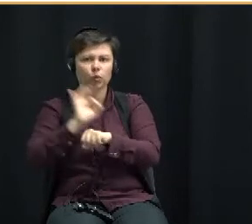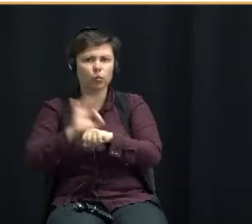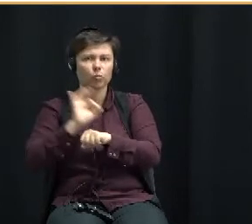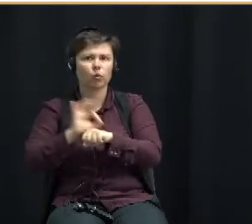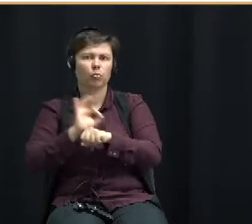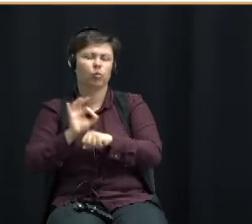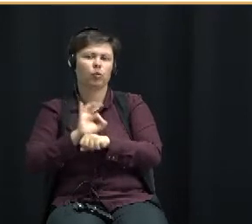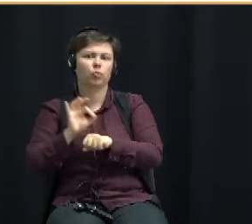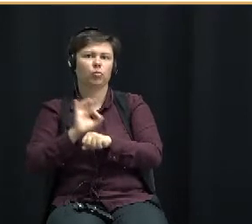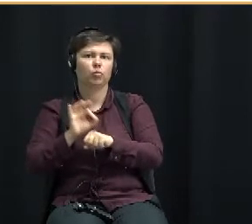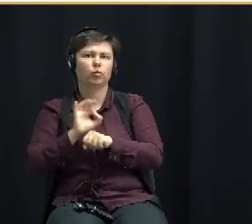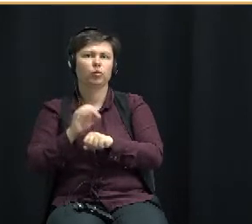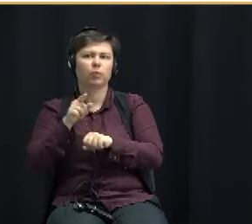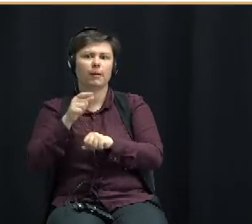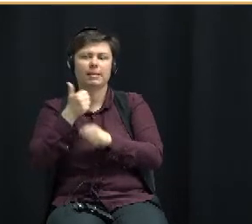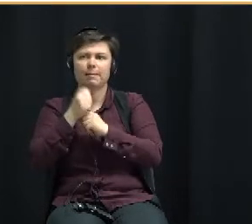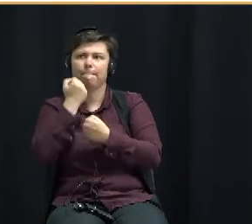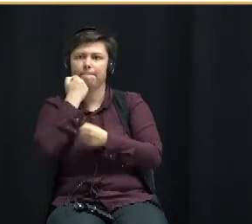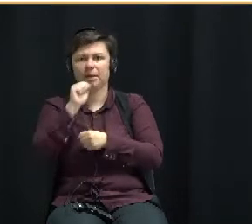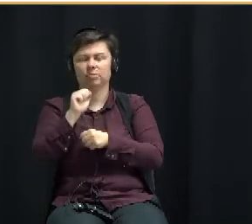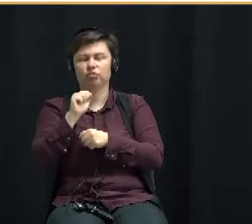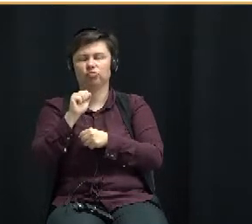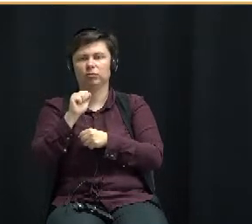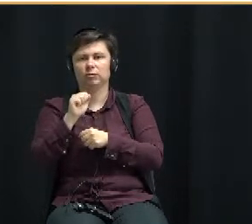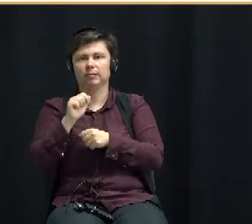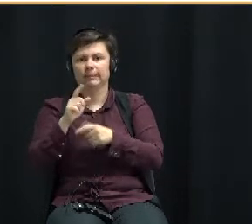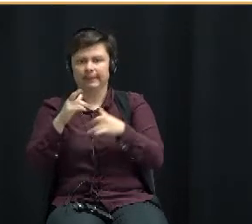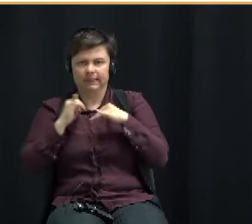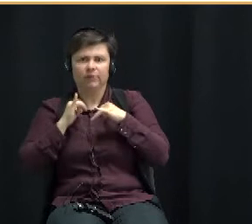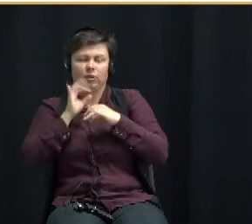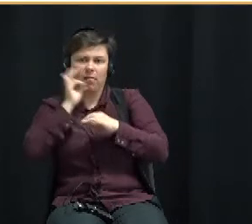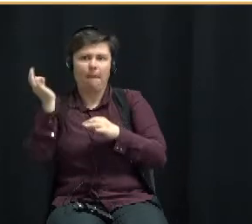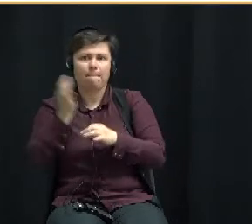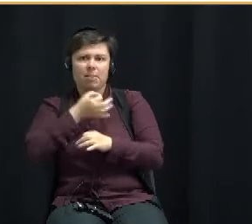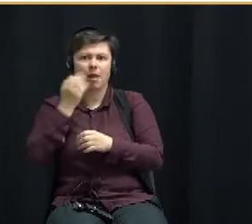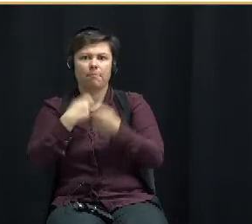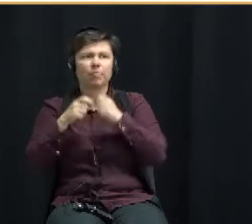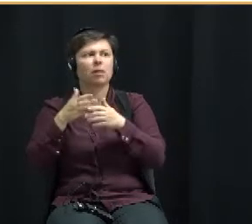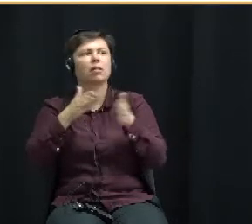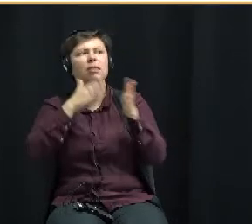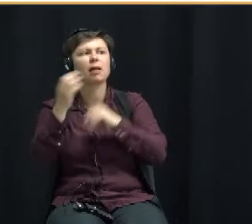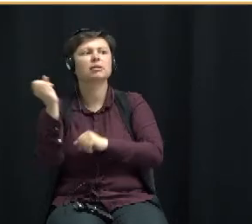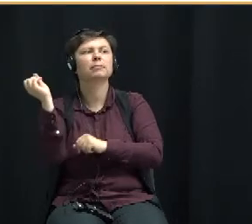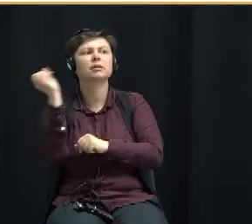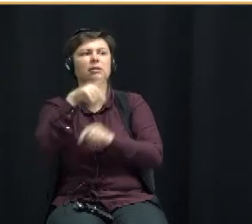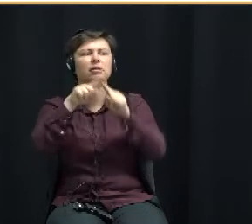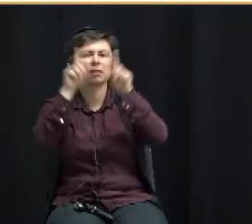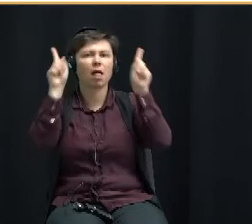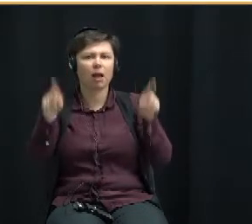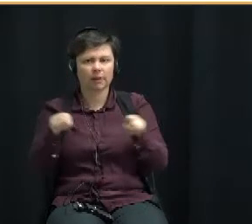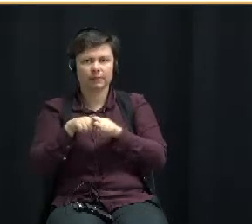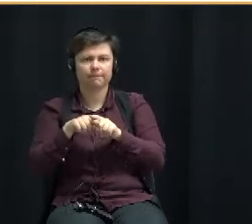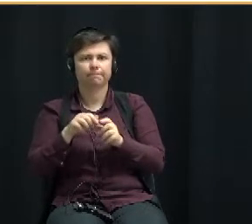and efficient tool in universal design. This is this one. Well, if you can go back to the one with the action plan,